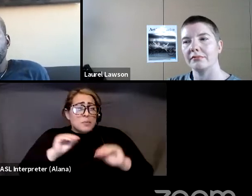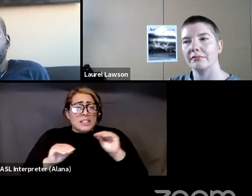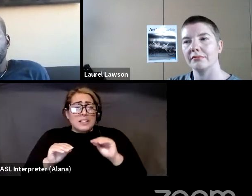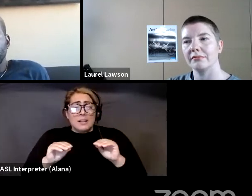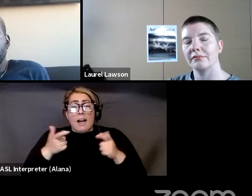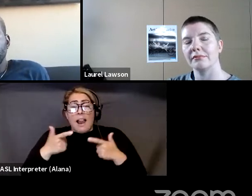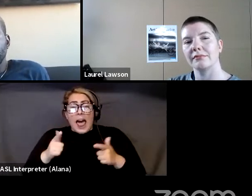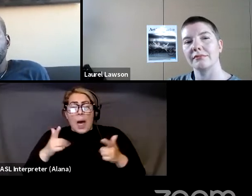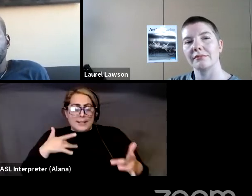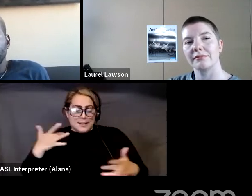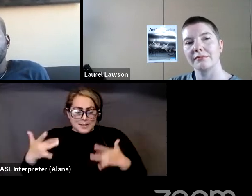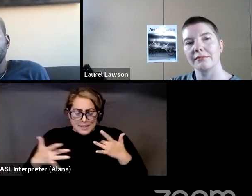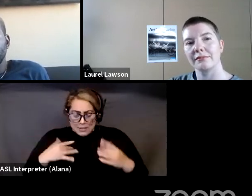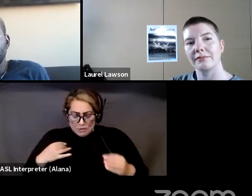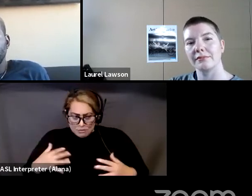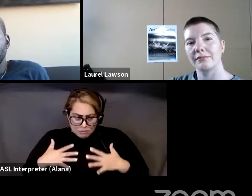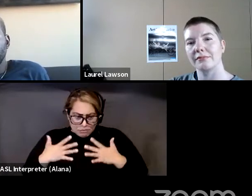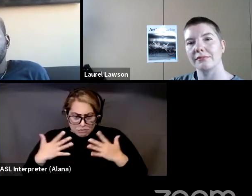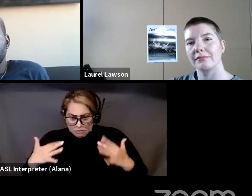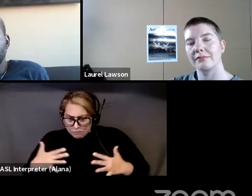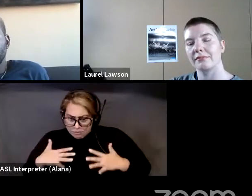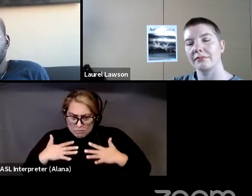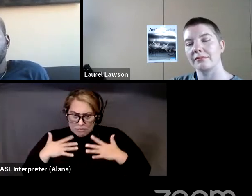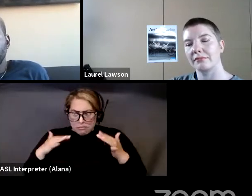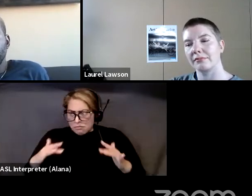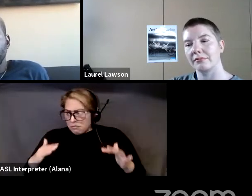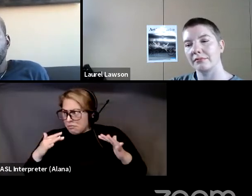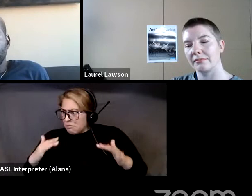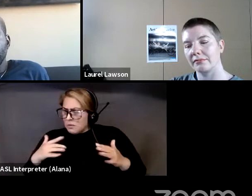allowing sensations to guide